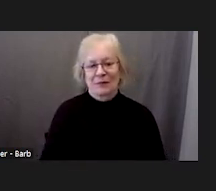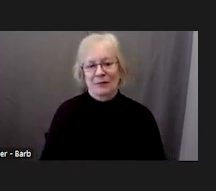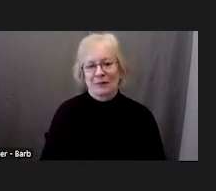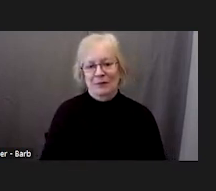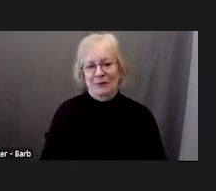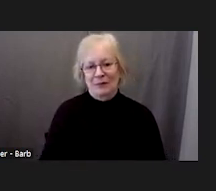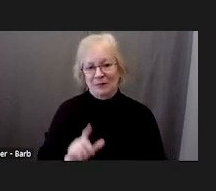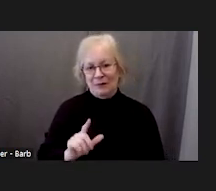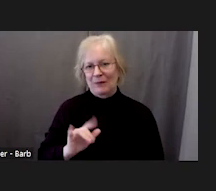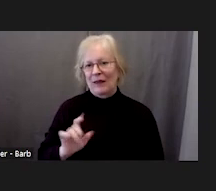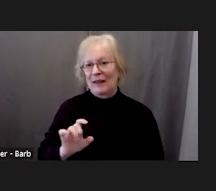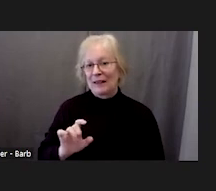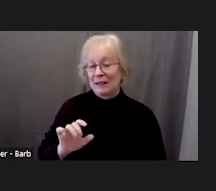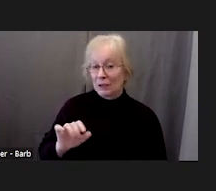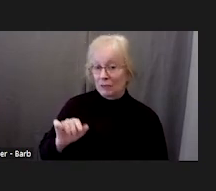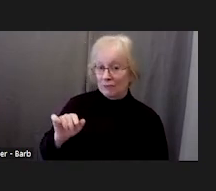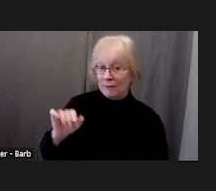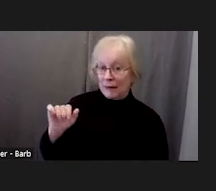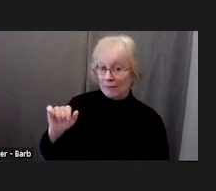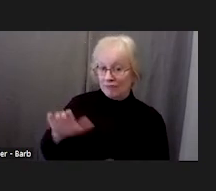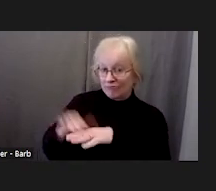And Amelie, did you want to share what you do with your free time?